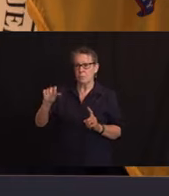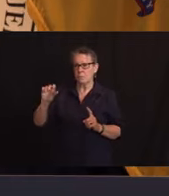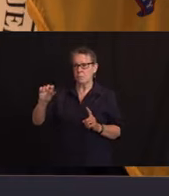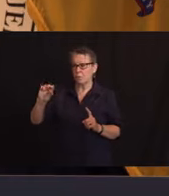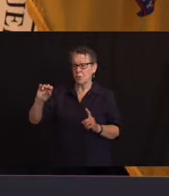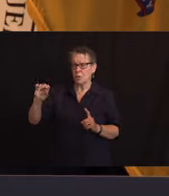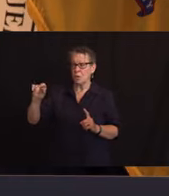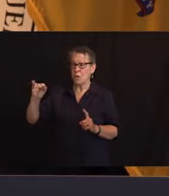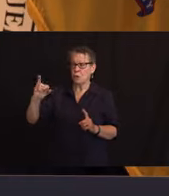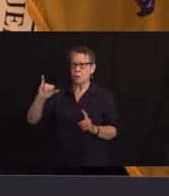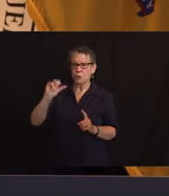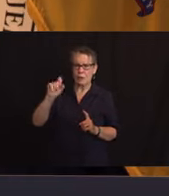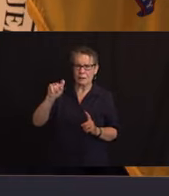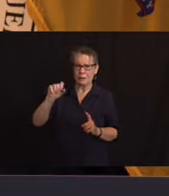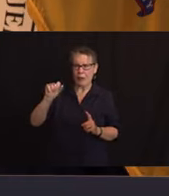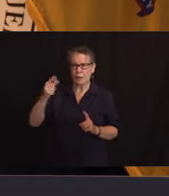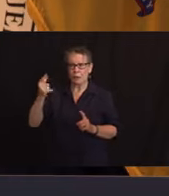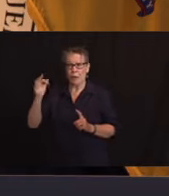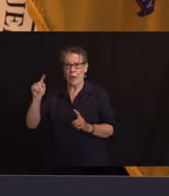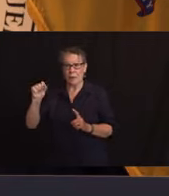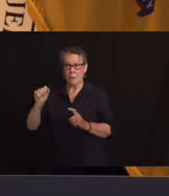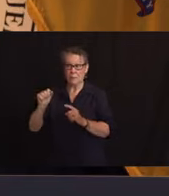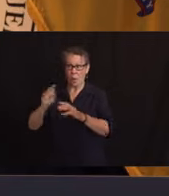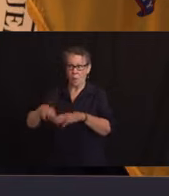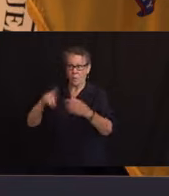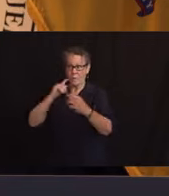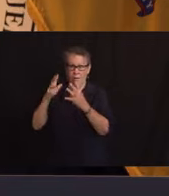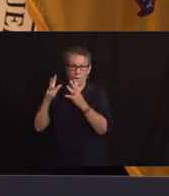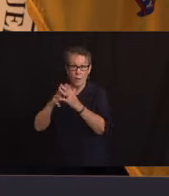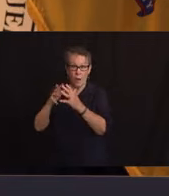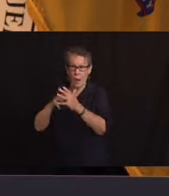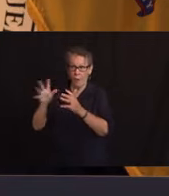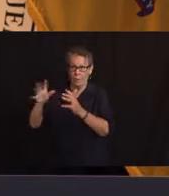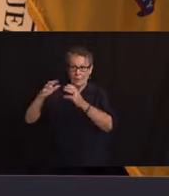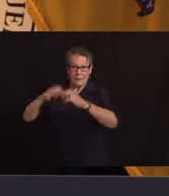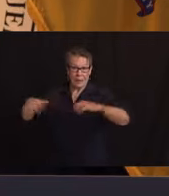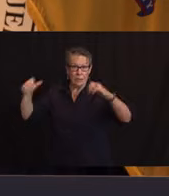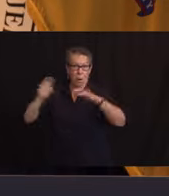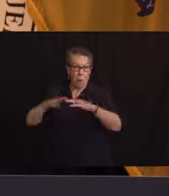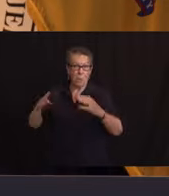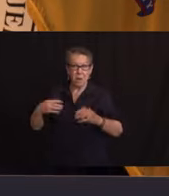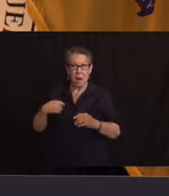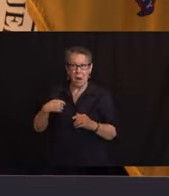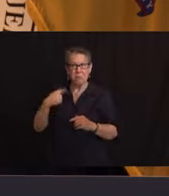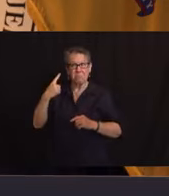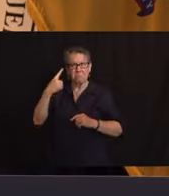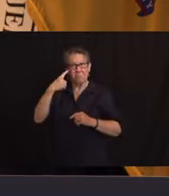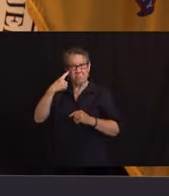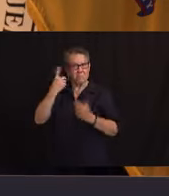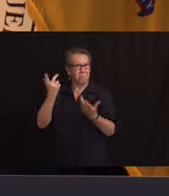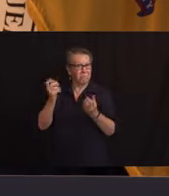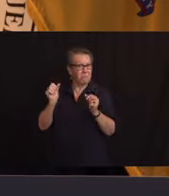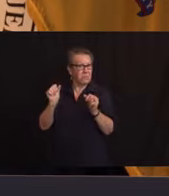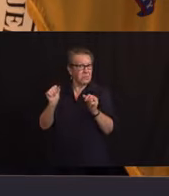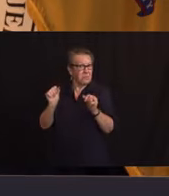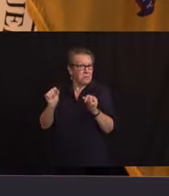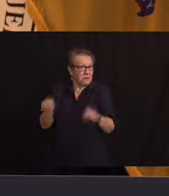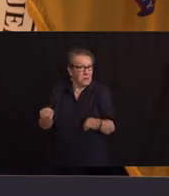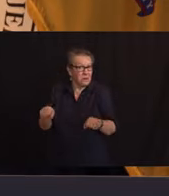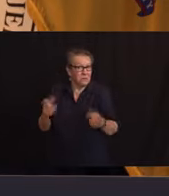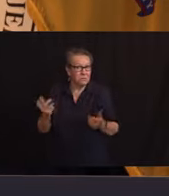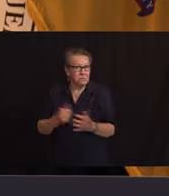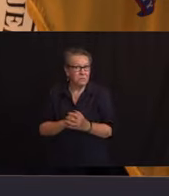fixed seat stadium, obviously, where the 6-foot rule bites a lot faster than if you went to